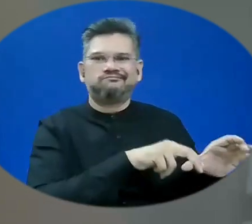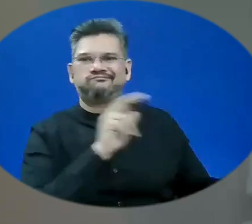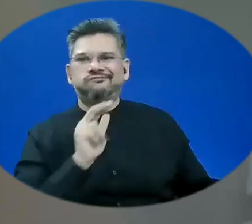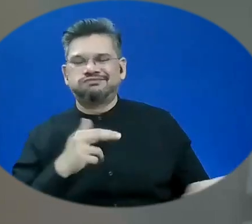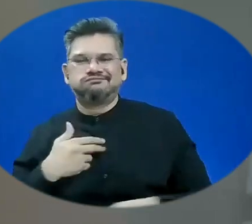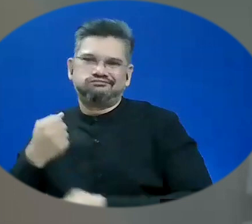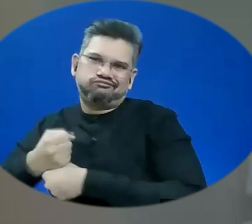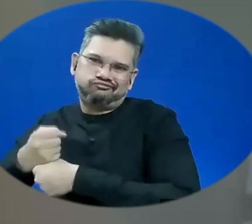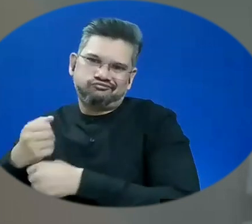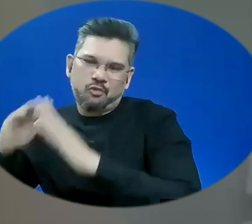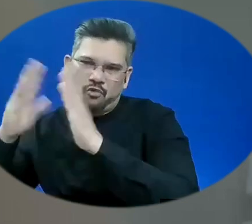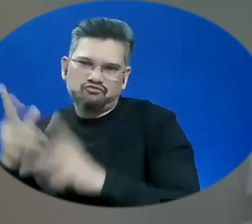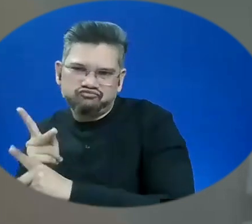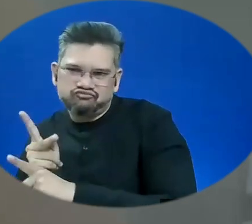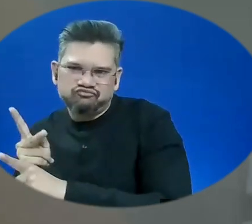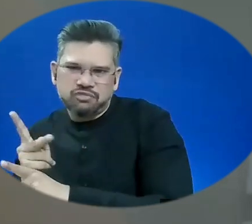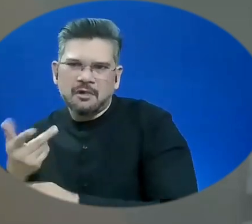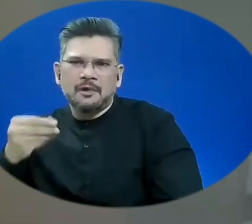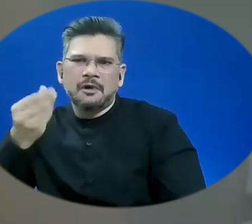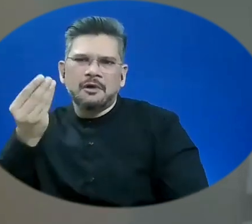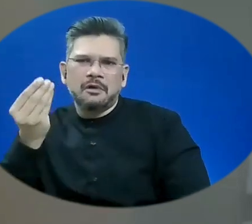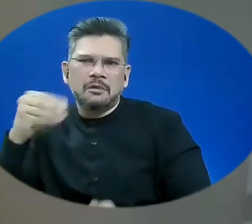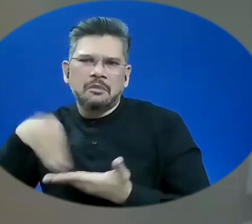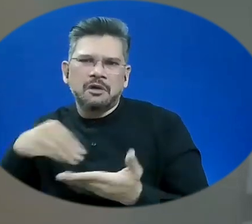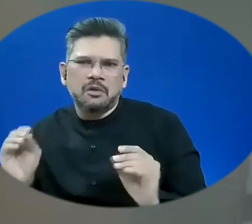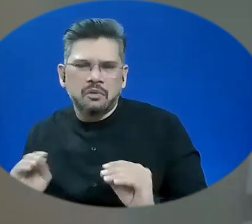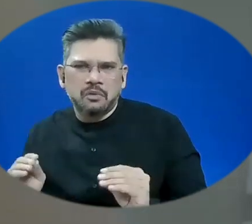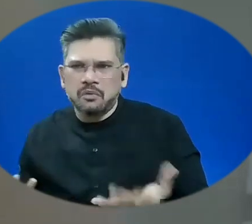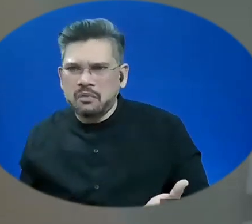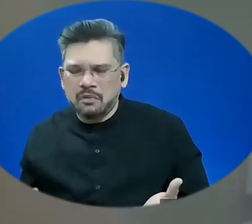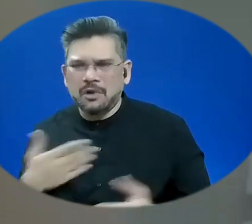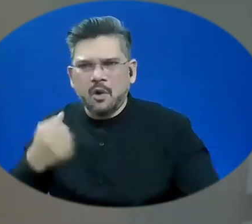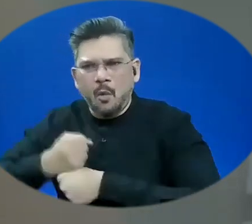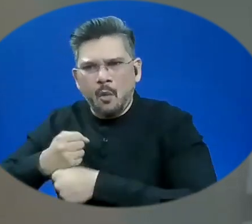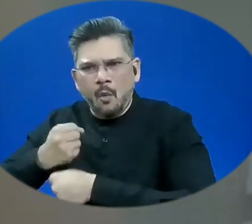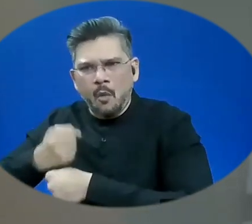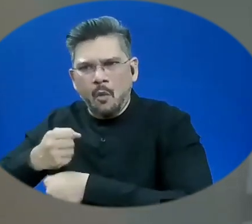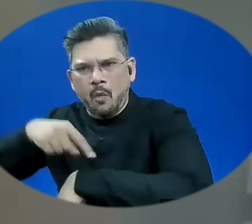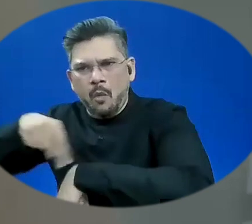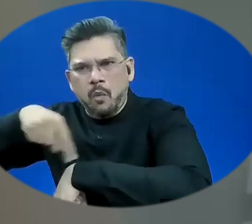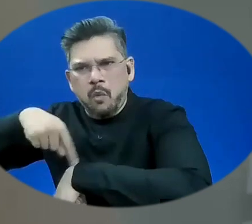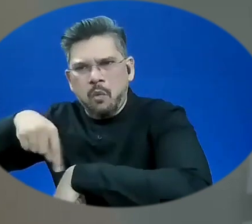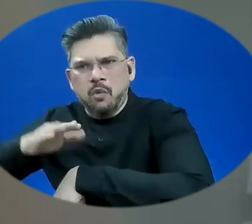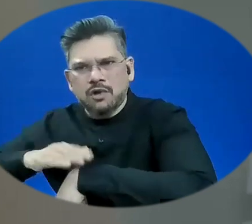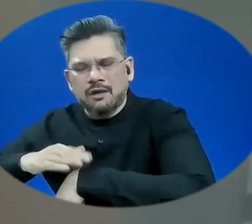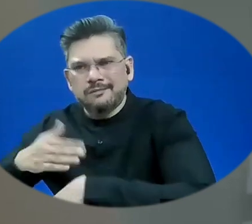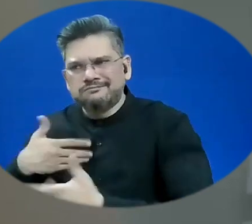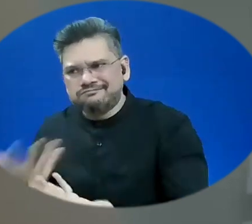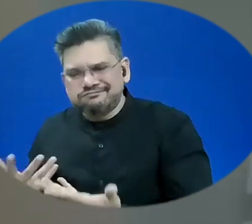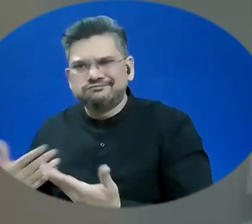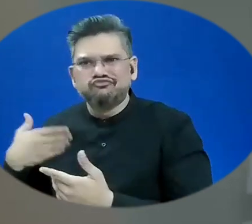work. So it's basically an investment that women are doing and gifting their resources to the